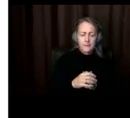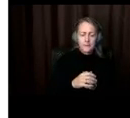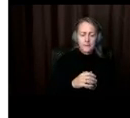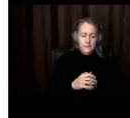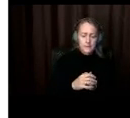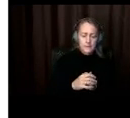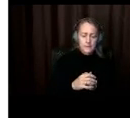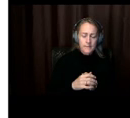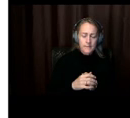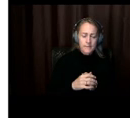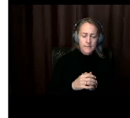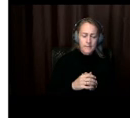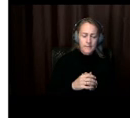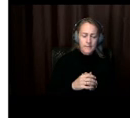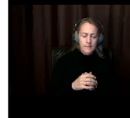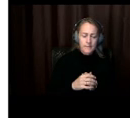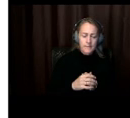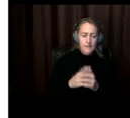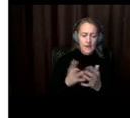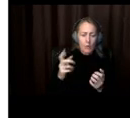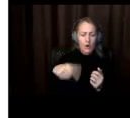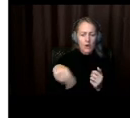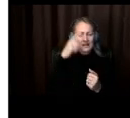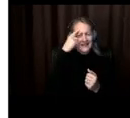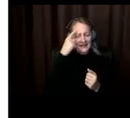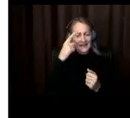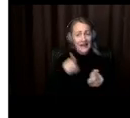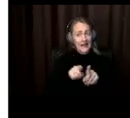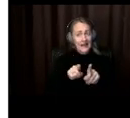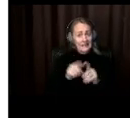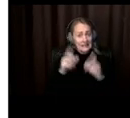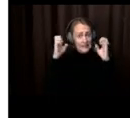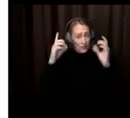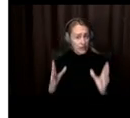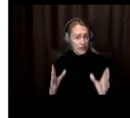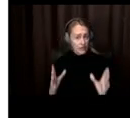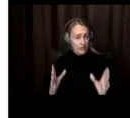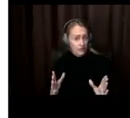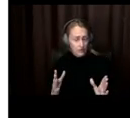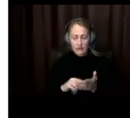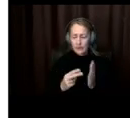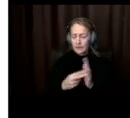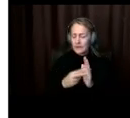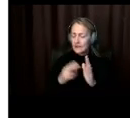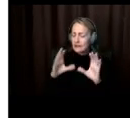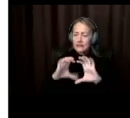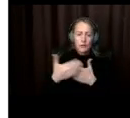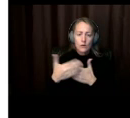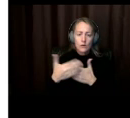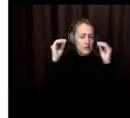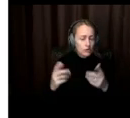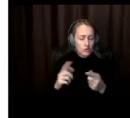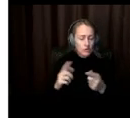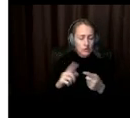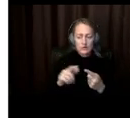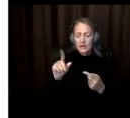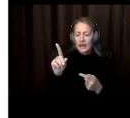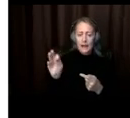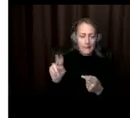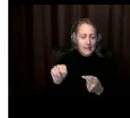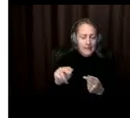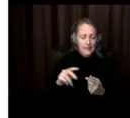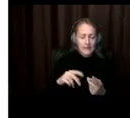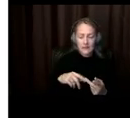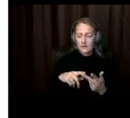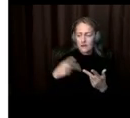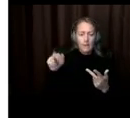But I want you to be thinking about, as an educator, whether that's a classroom teacher, administrator, a paraprofessional, you all